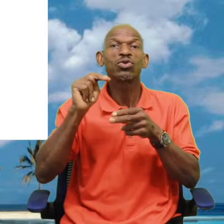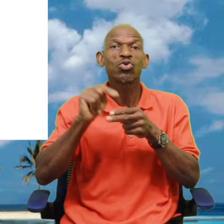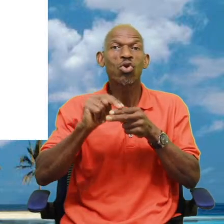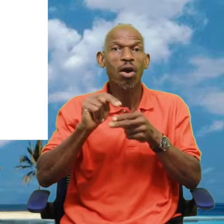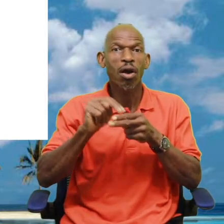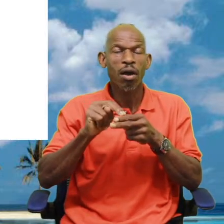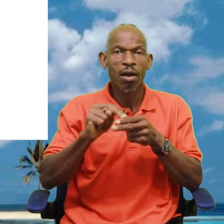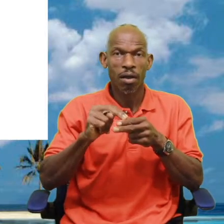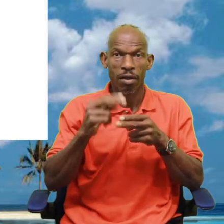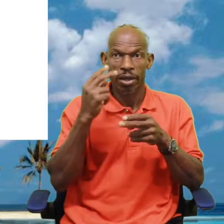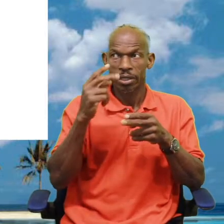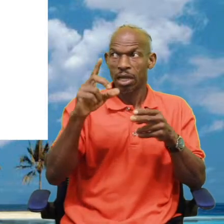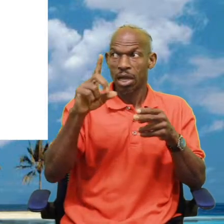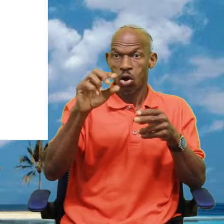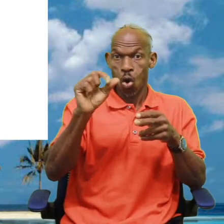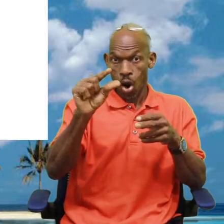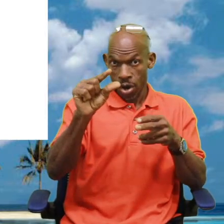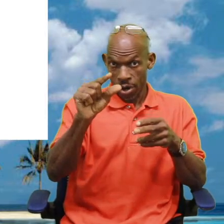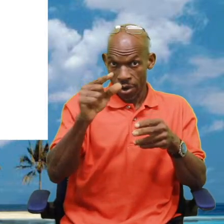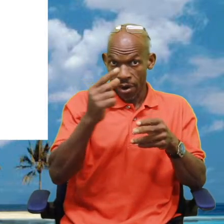is a dog.